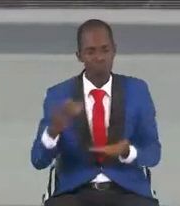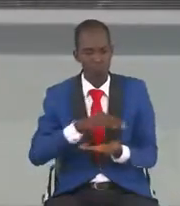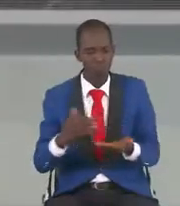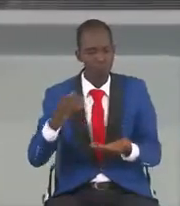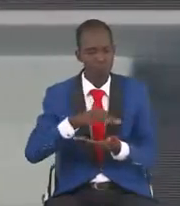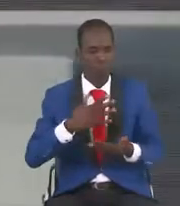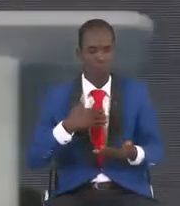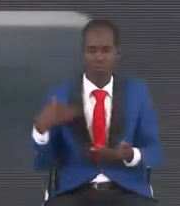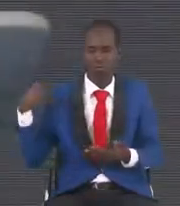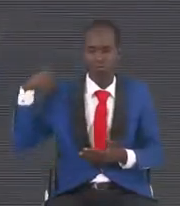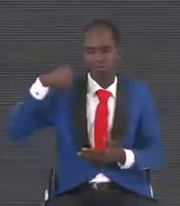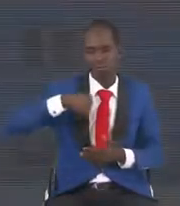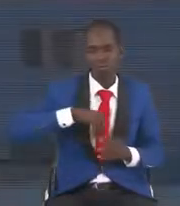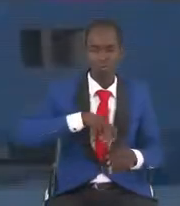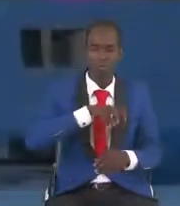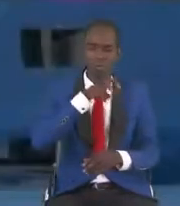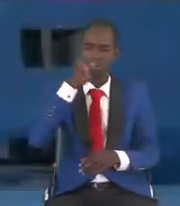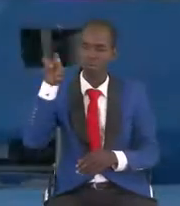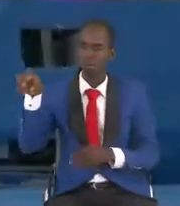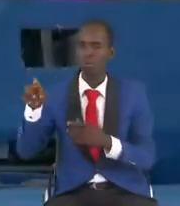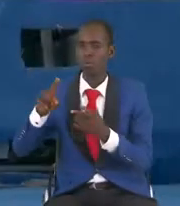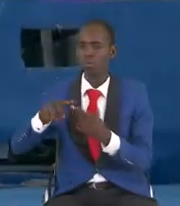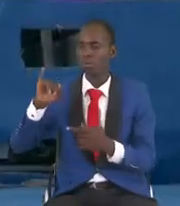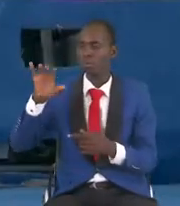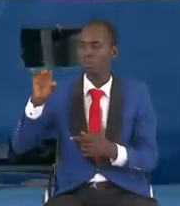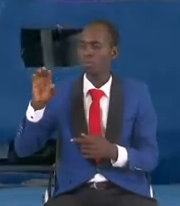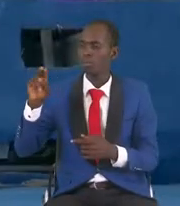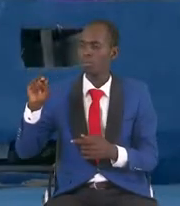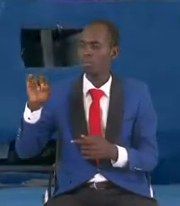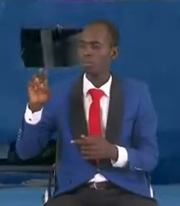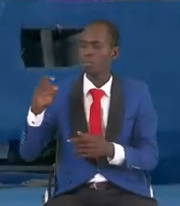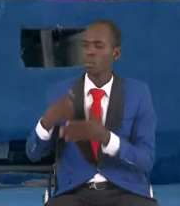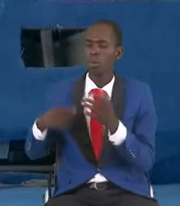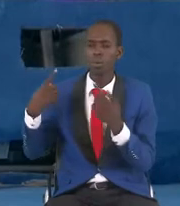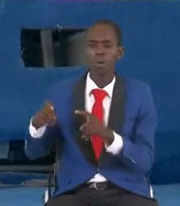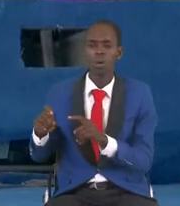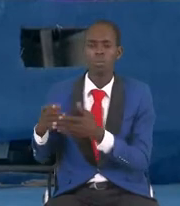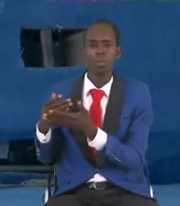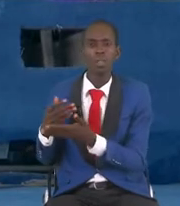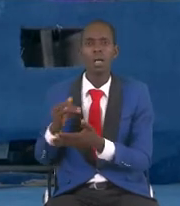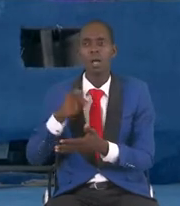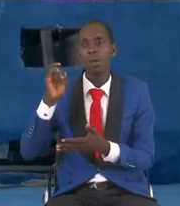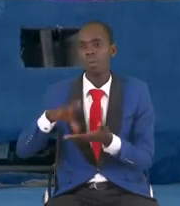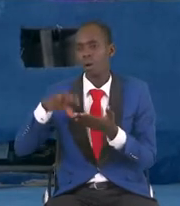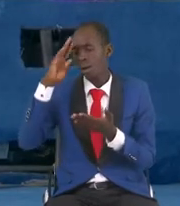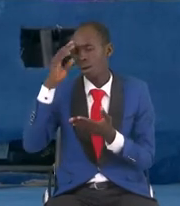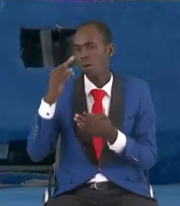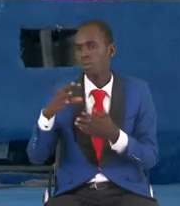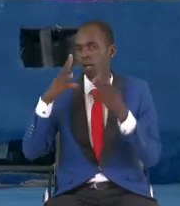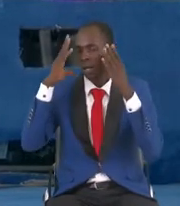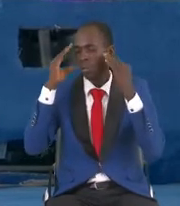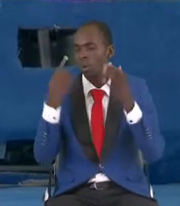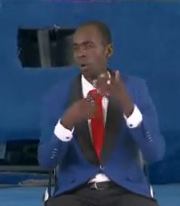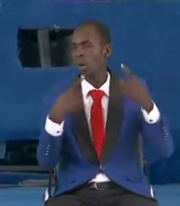I now go to Iconium, what will happen? I must learn from experience. And then if I